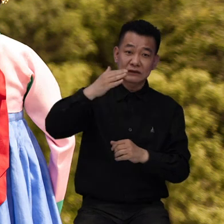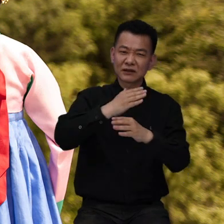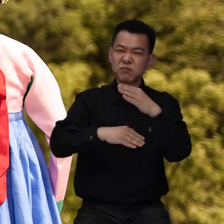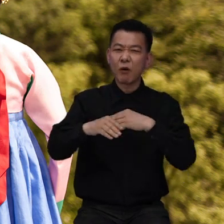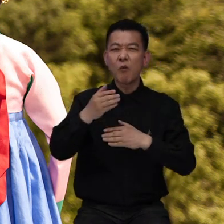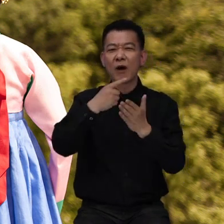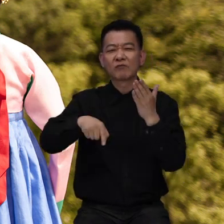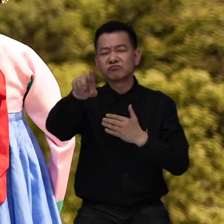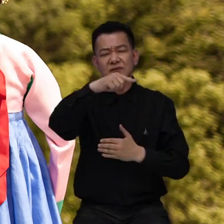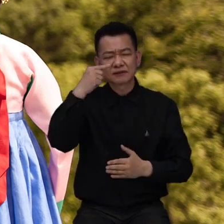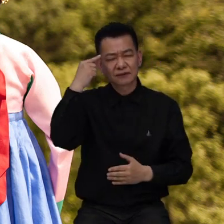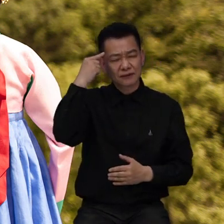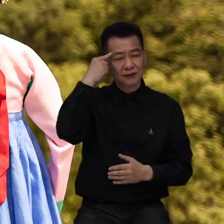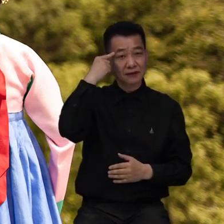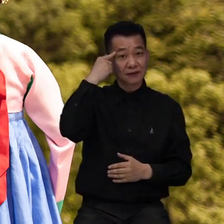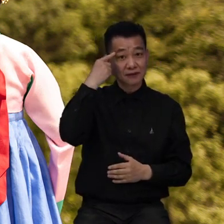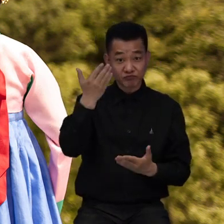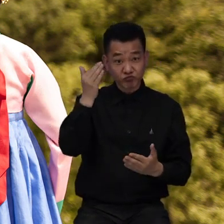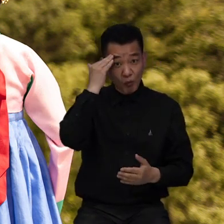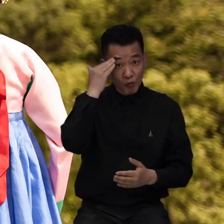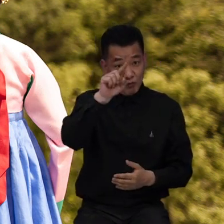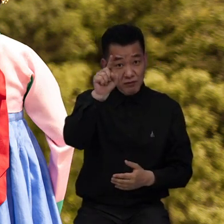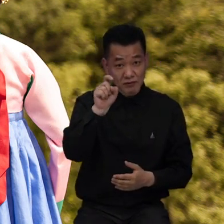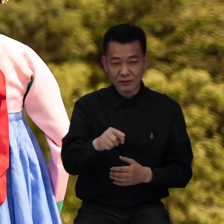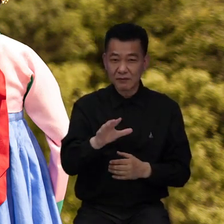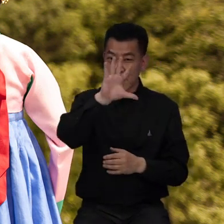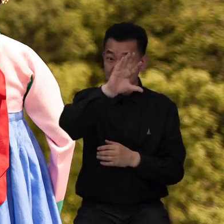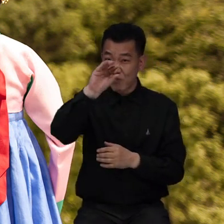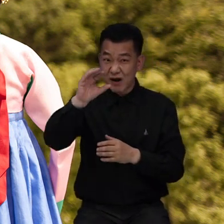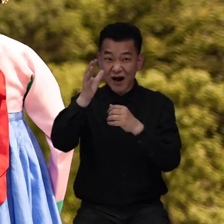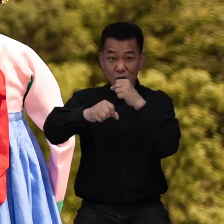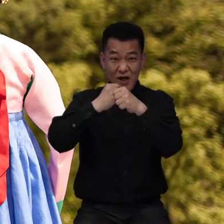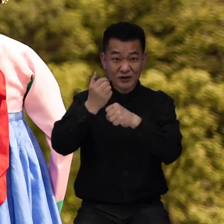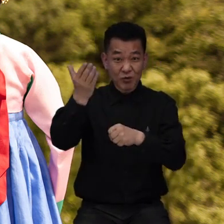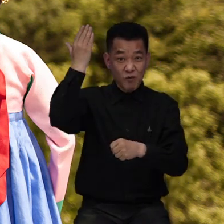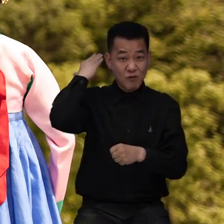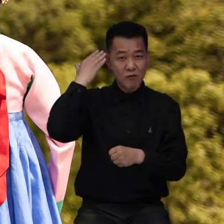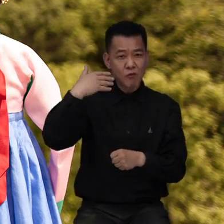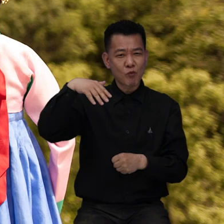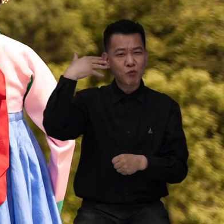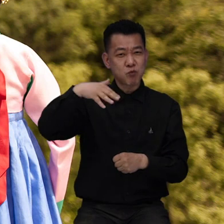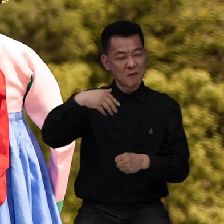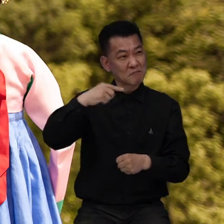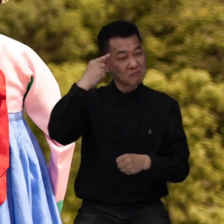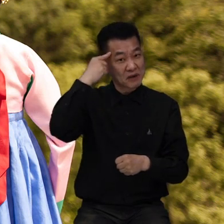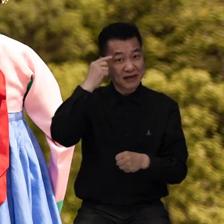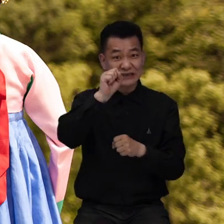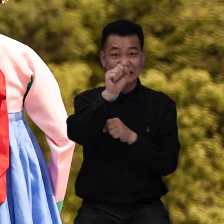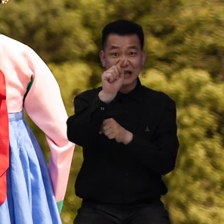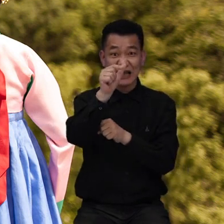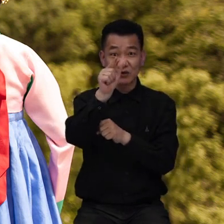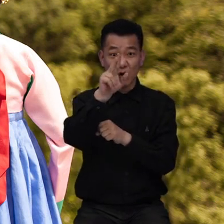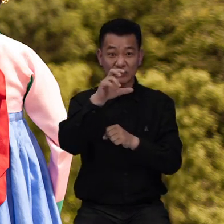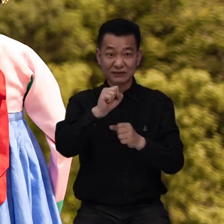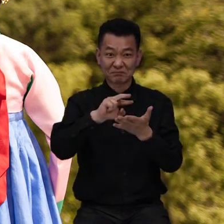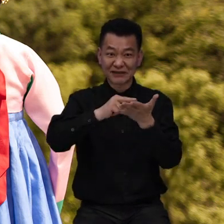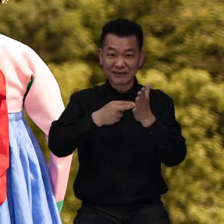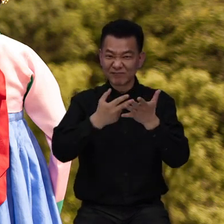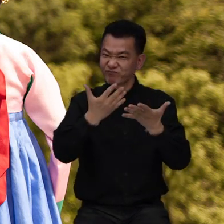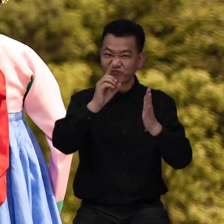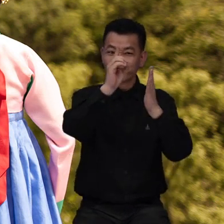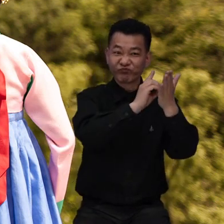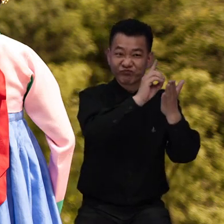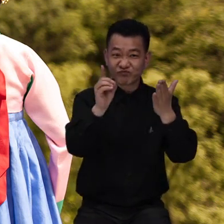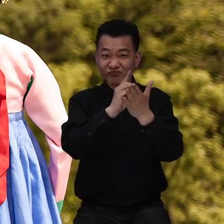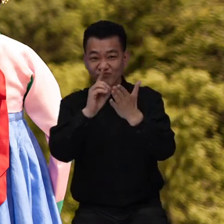disabilities? In Joseon Dynasty? I'm not sure, but since discrimination was prevalent based on